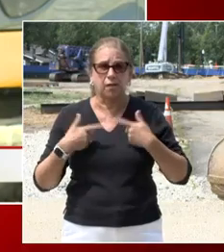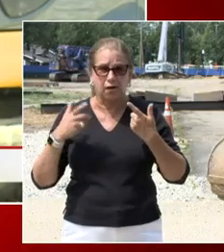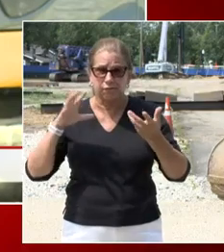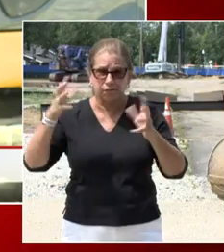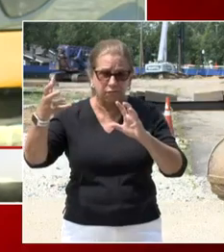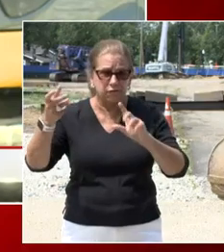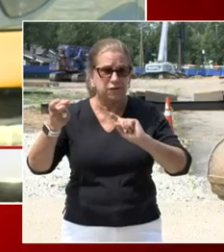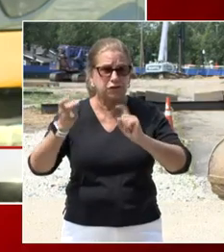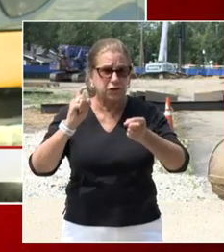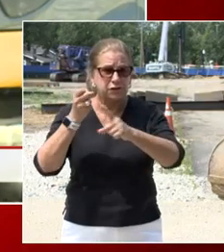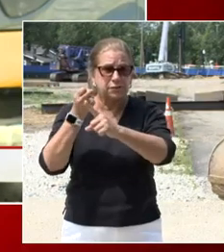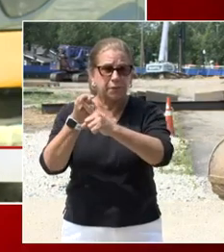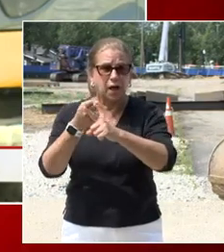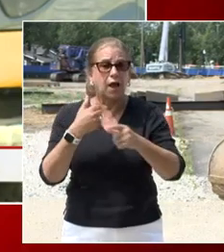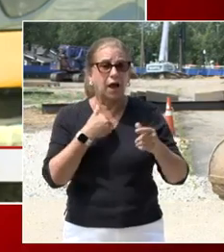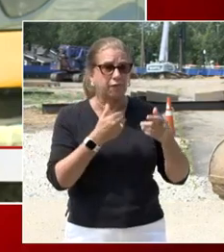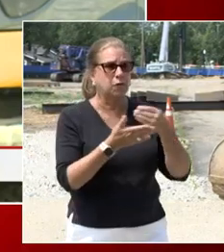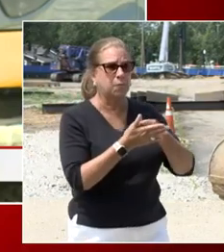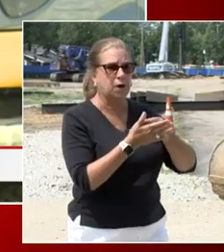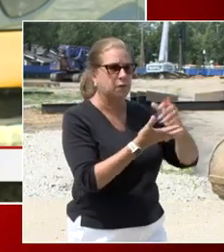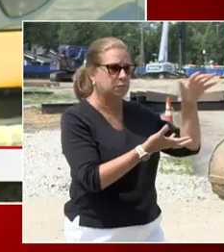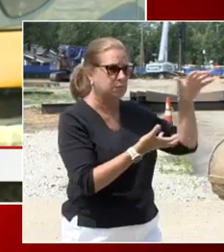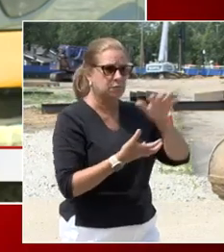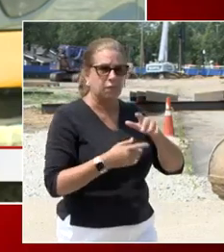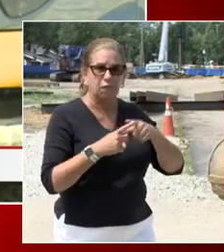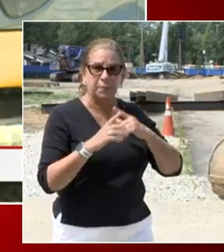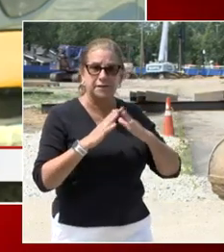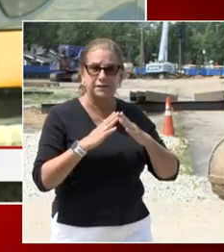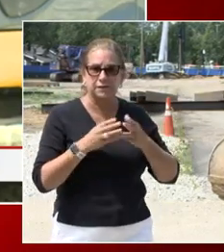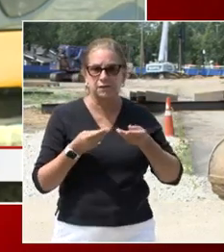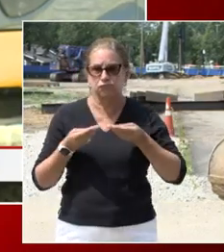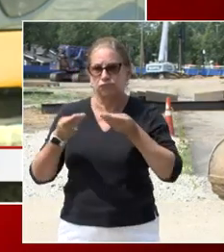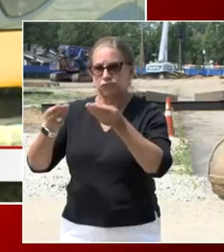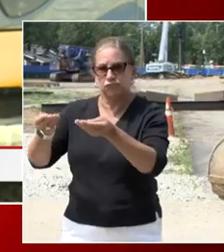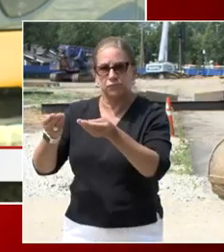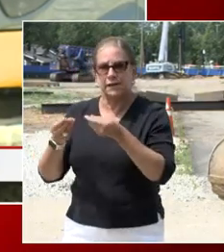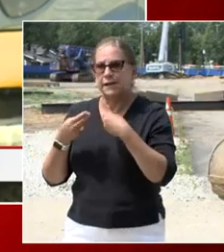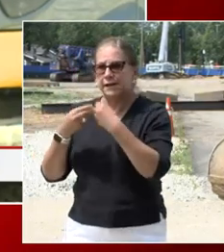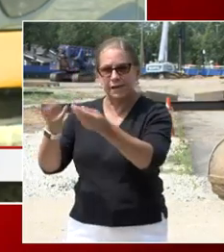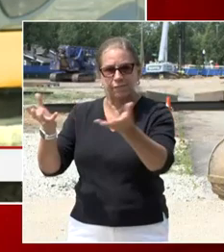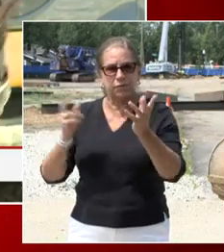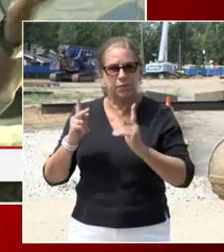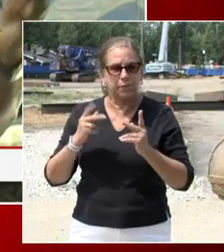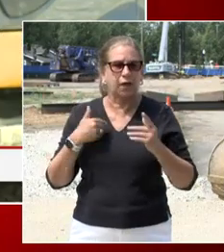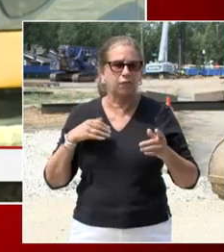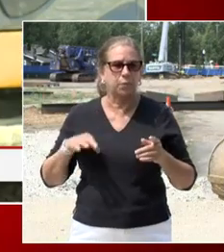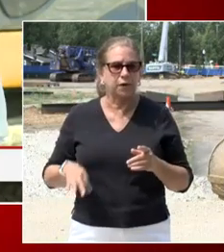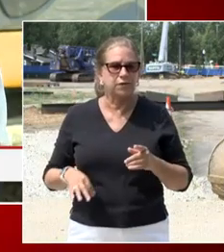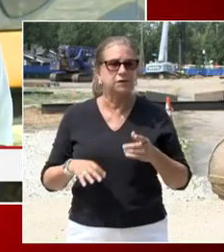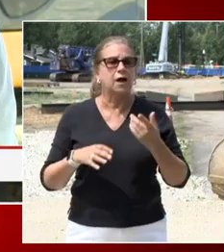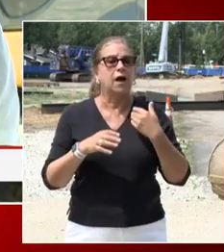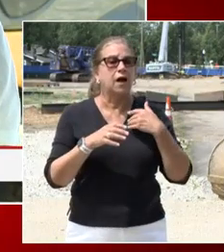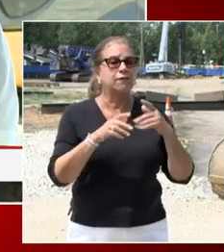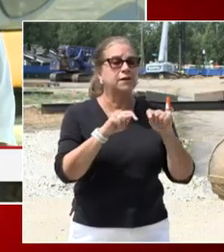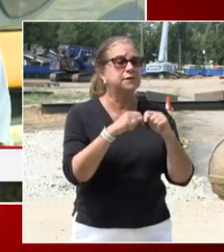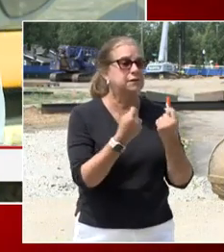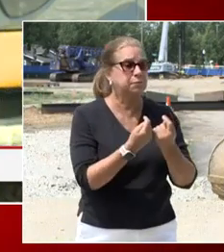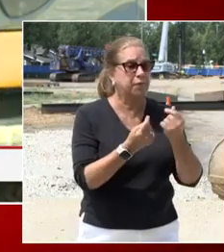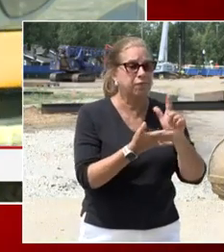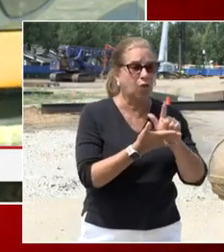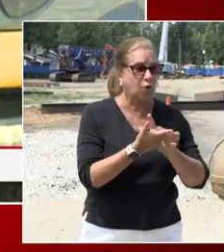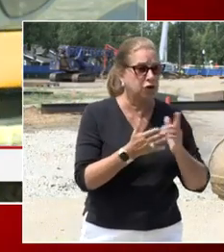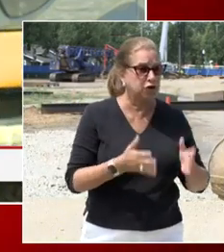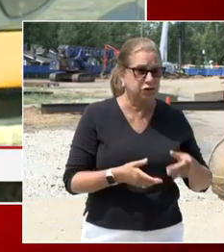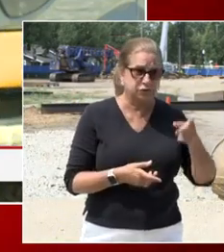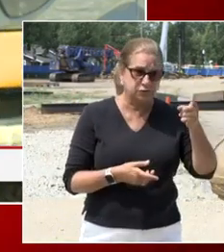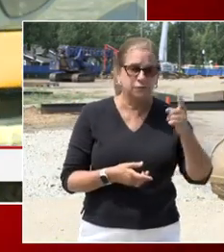public benefits team, the lawyers, they going to help you. Somewhere to live, they going to help you. And